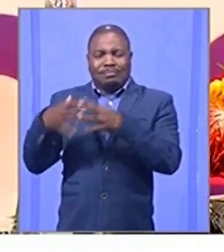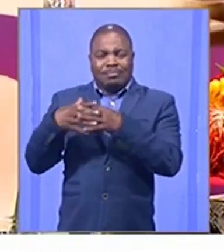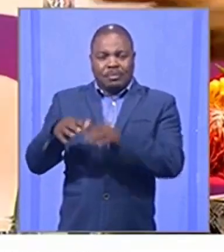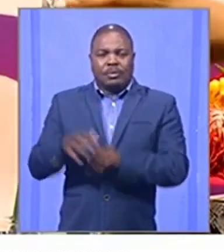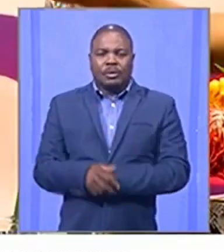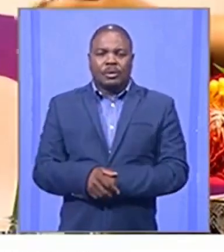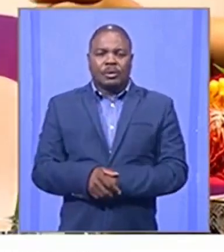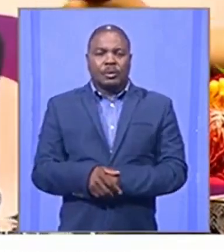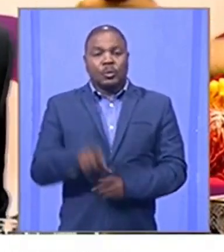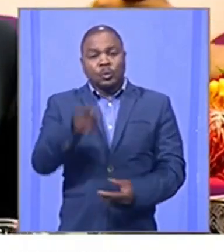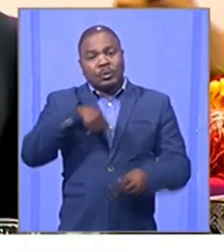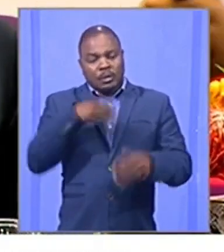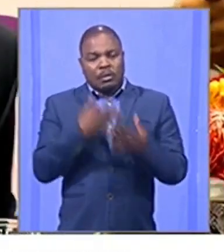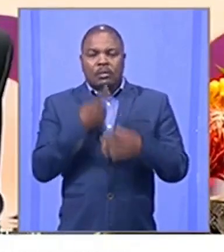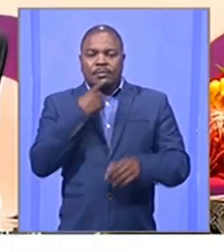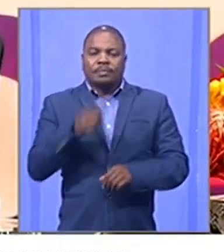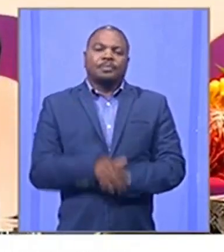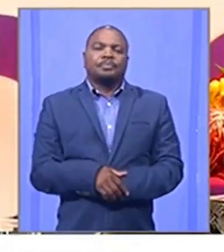To say